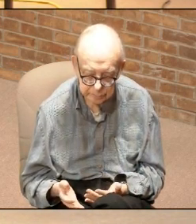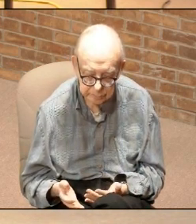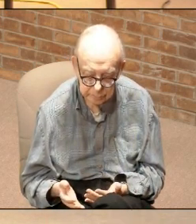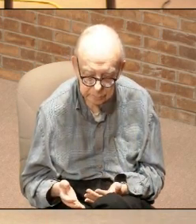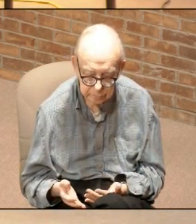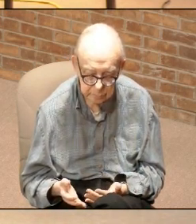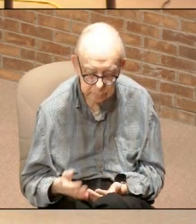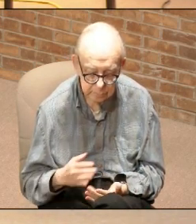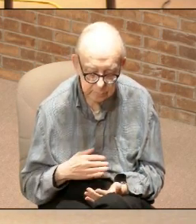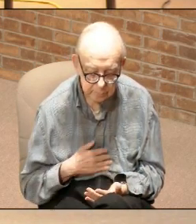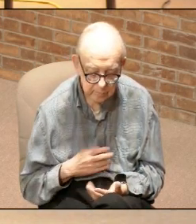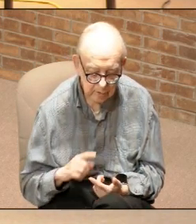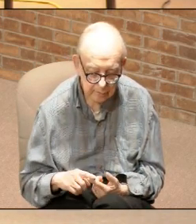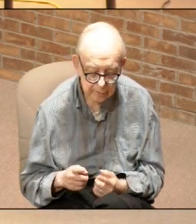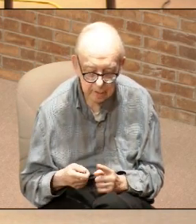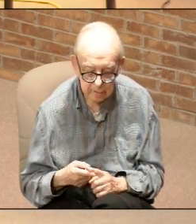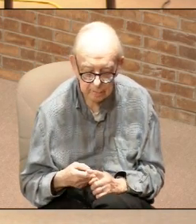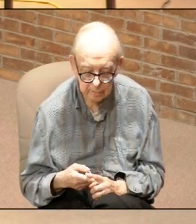a companion